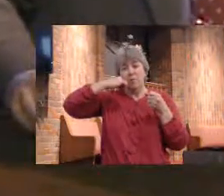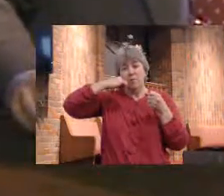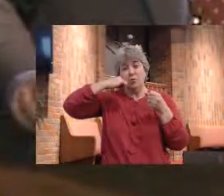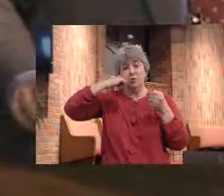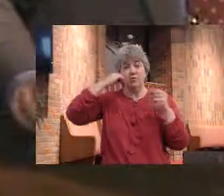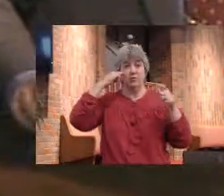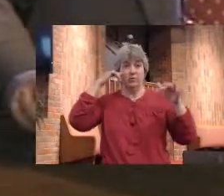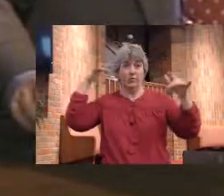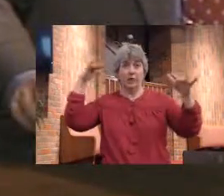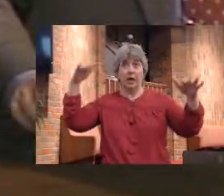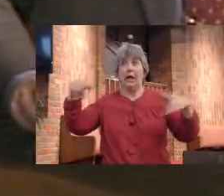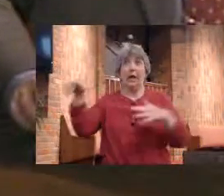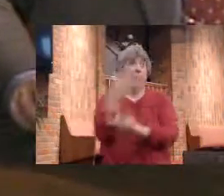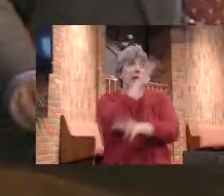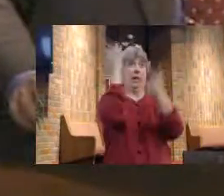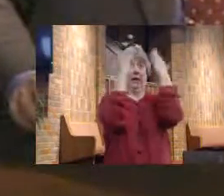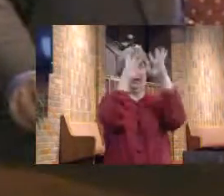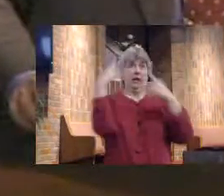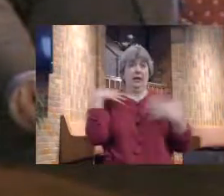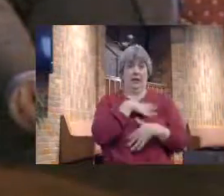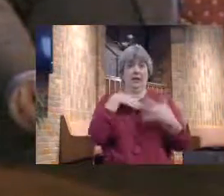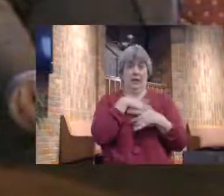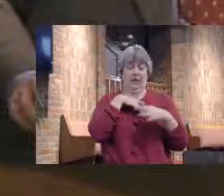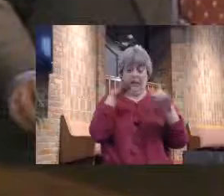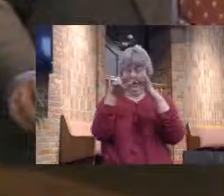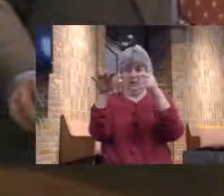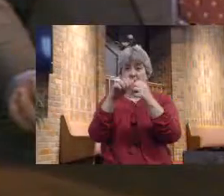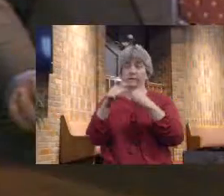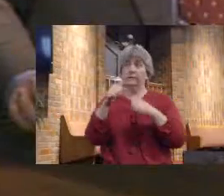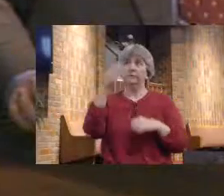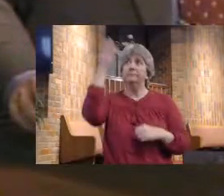of God was defeated by God Himself.